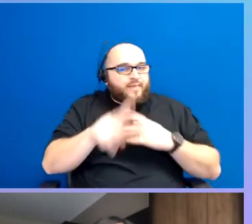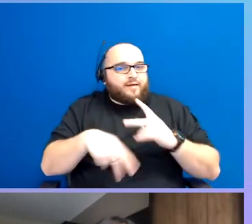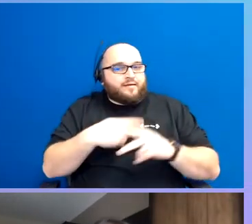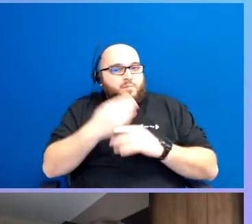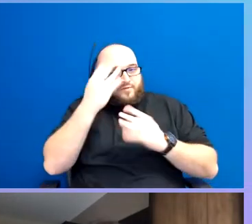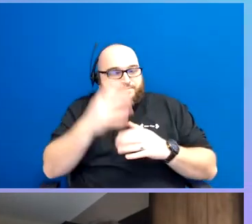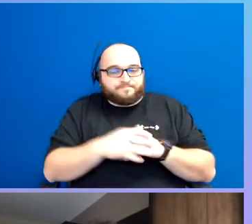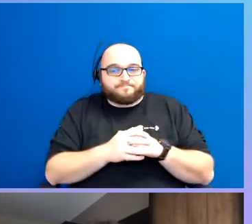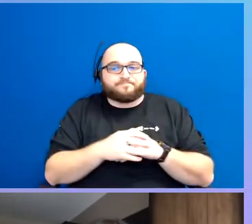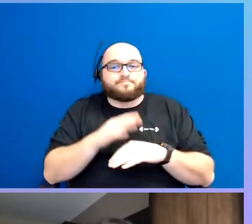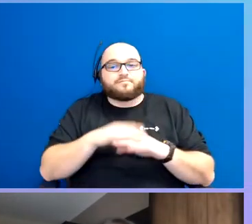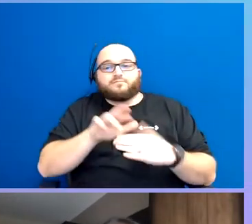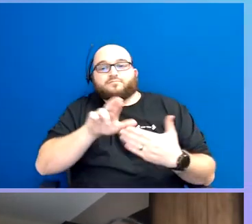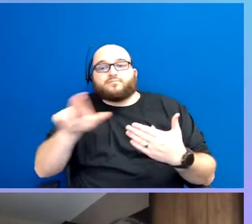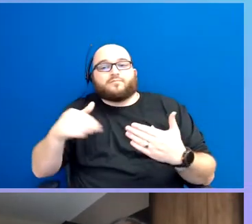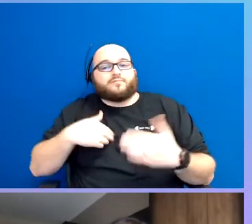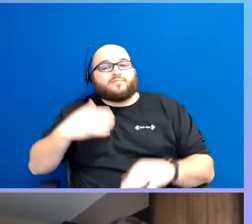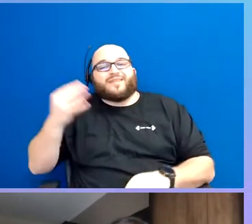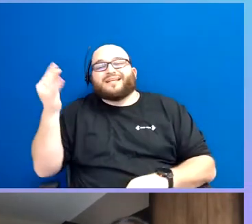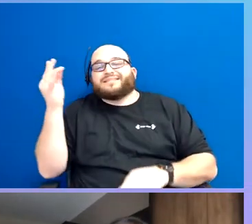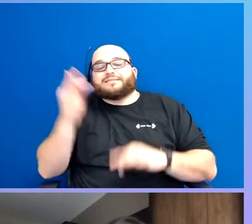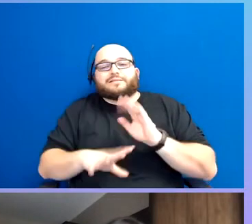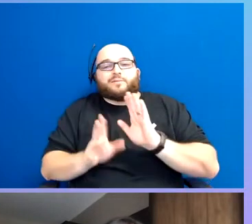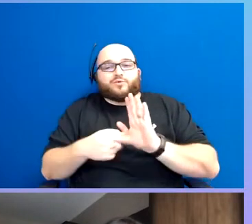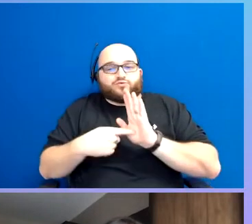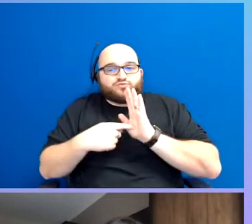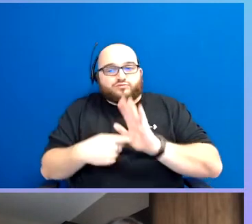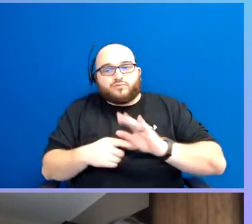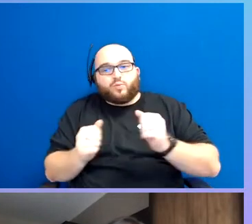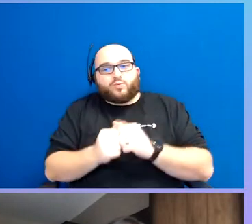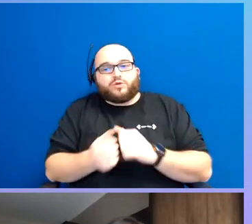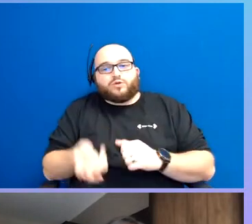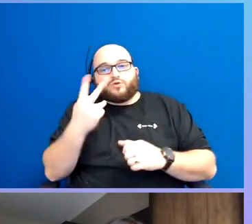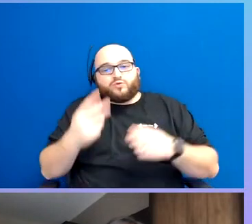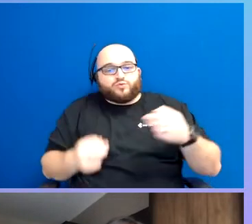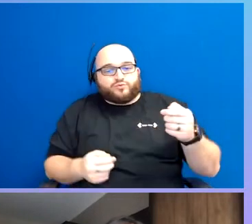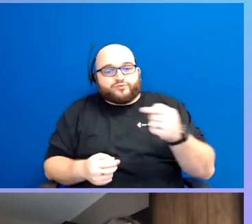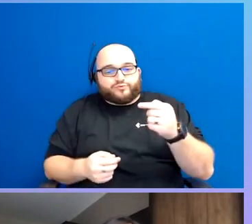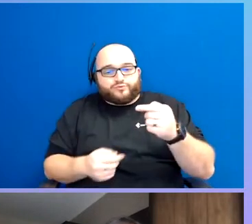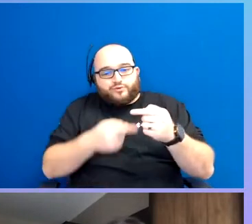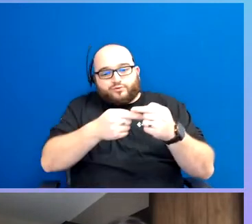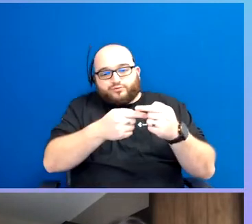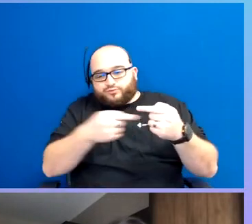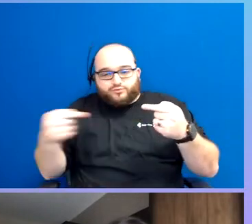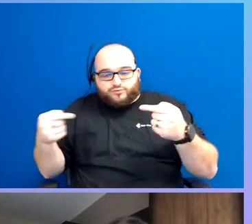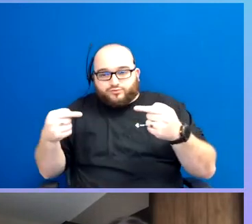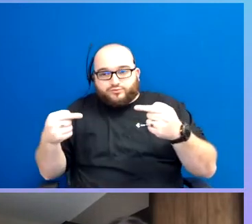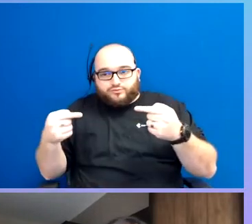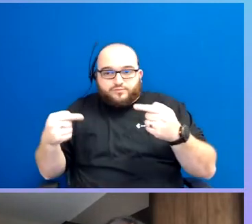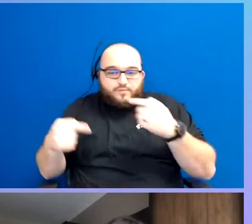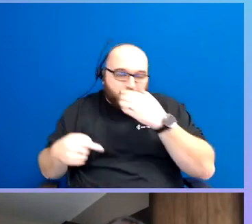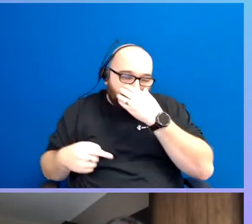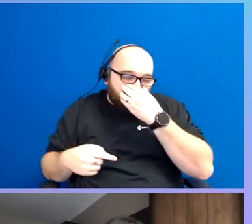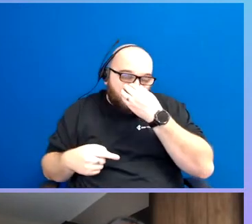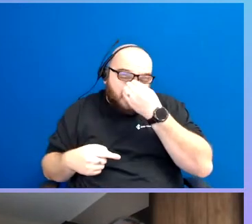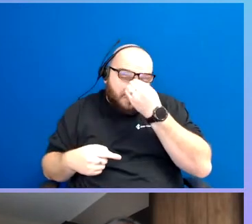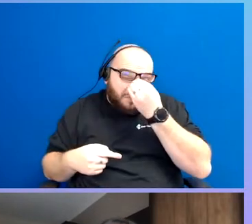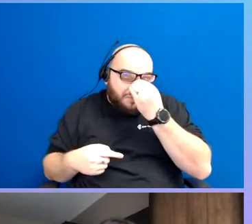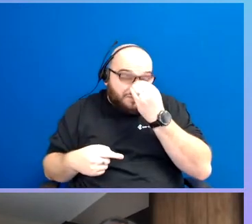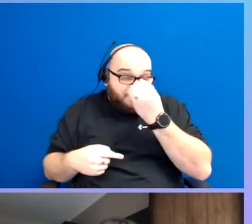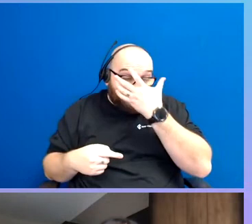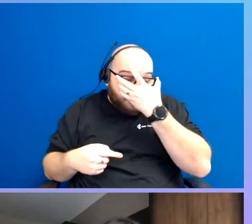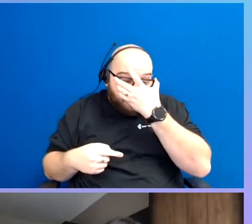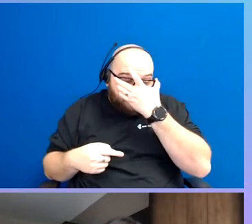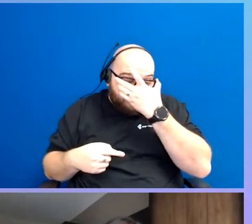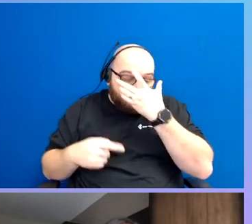On the right, I have a very simple representation, an horizontal bar chart that